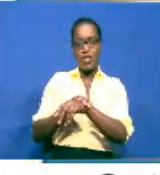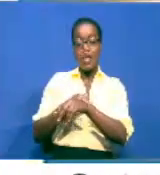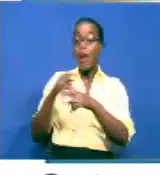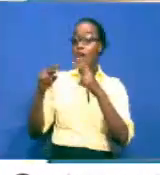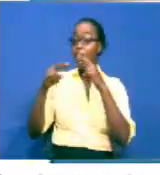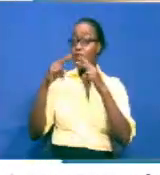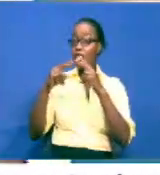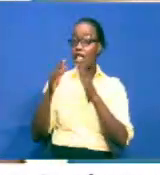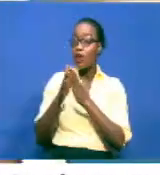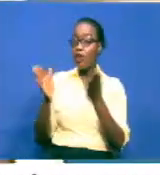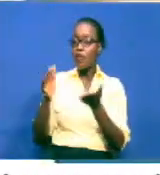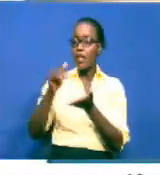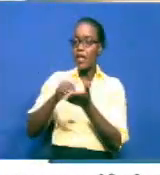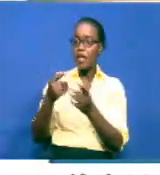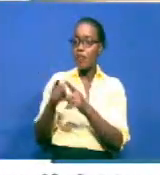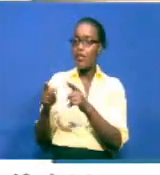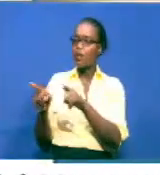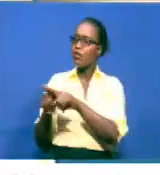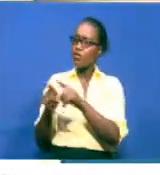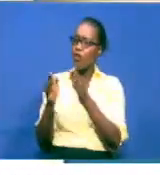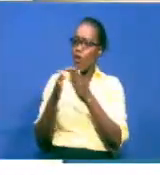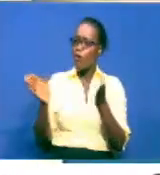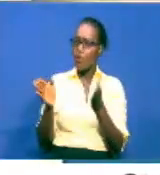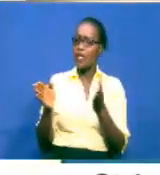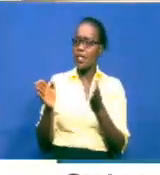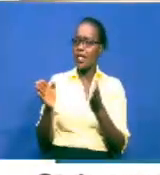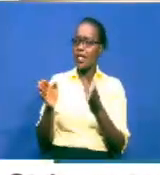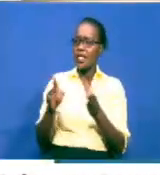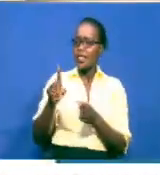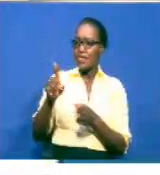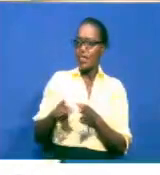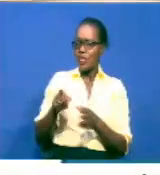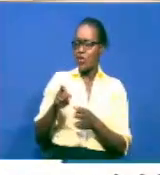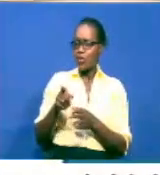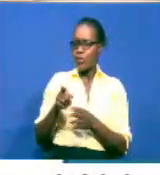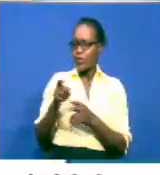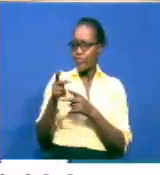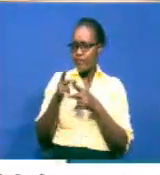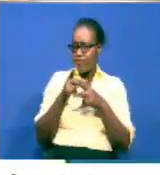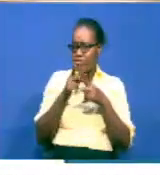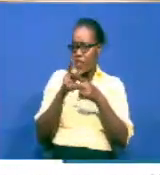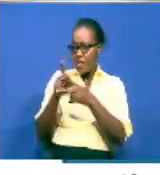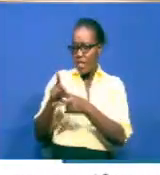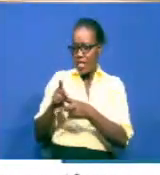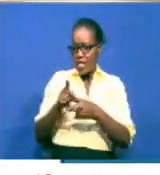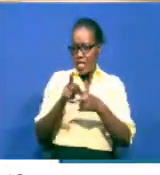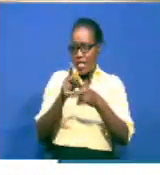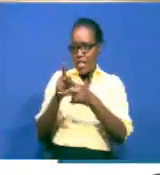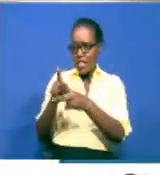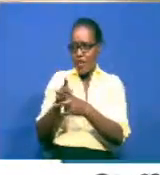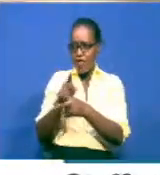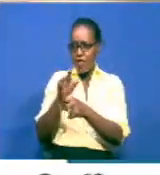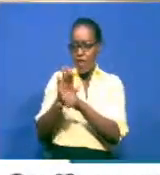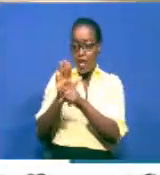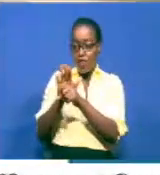open. But in as much as they open, they need to be cautious so that they're following the COVID